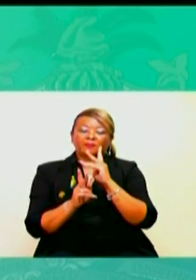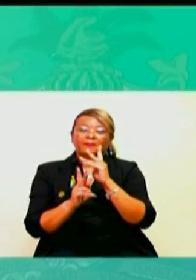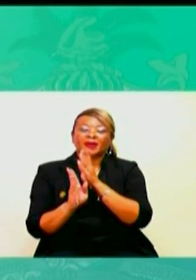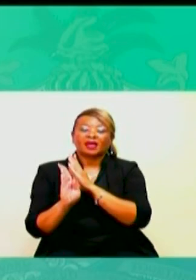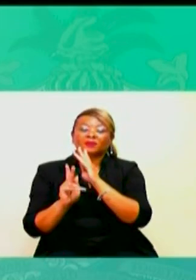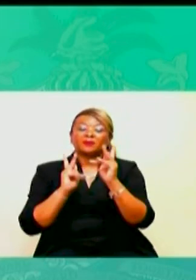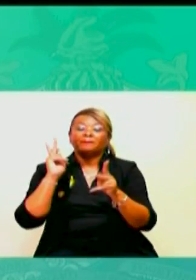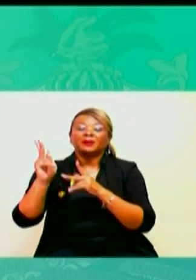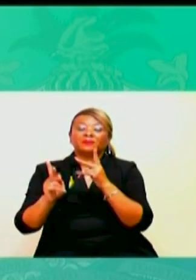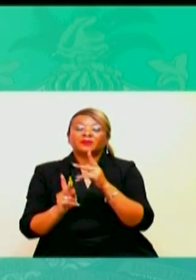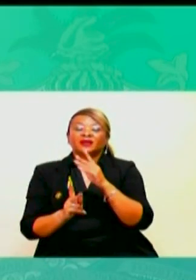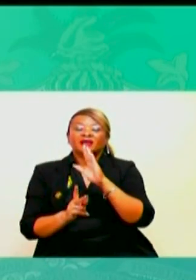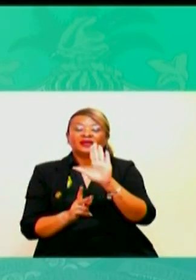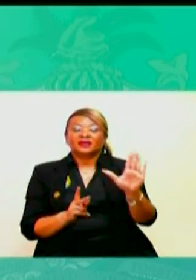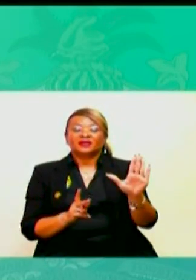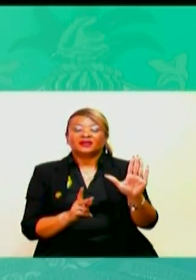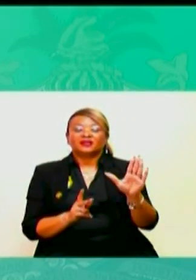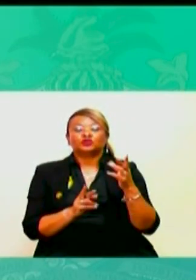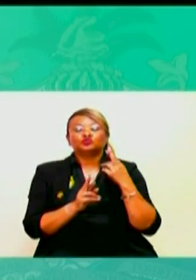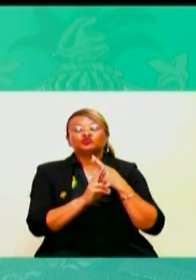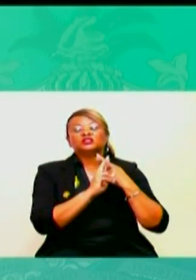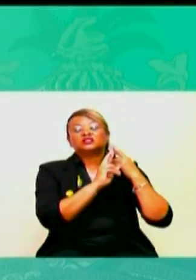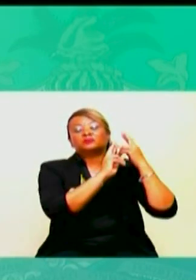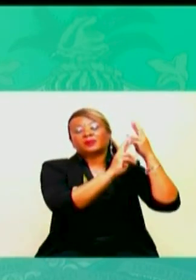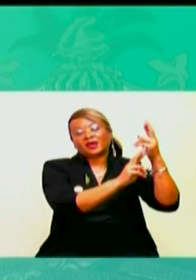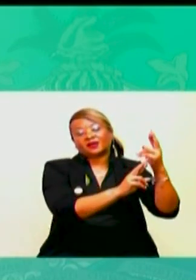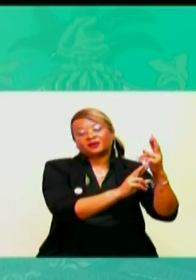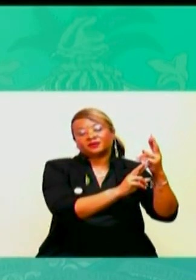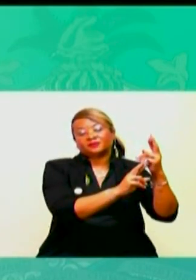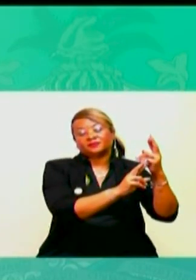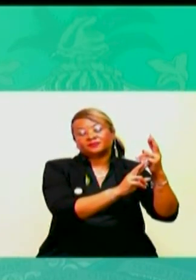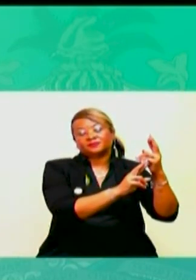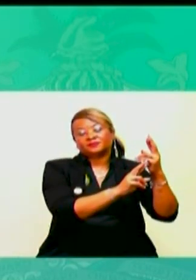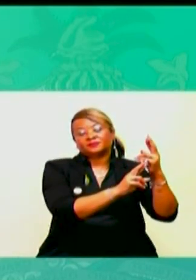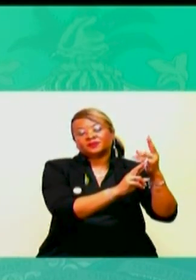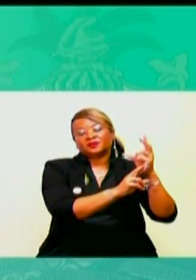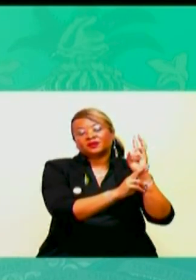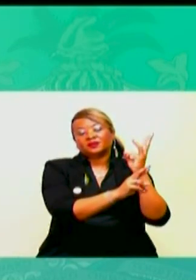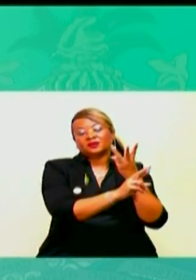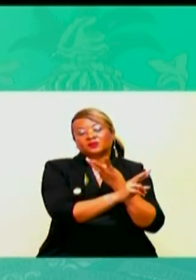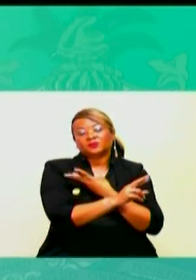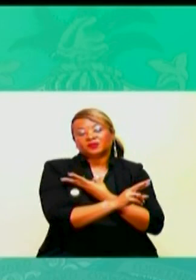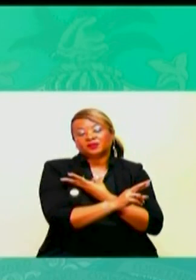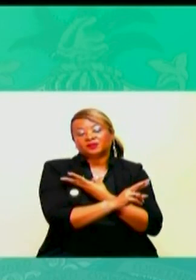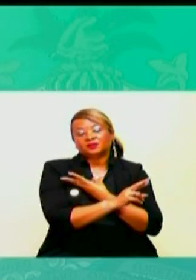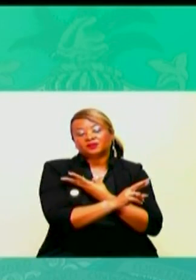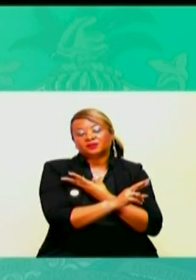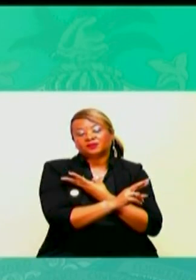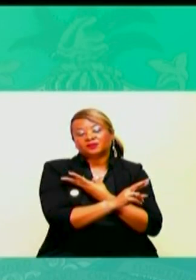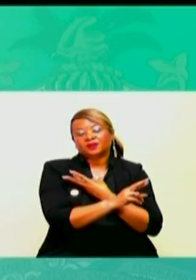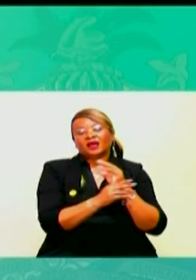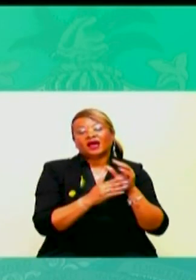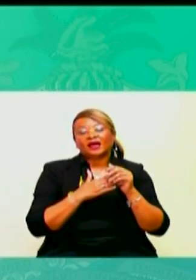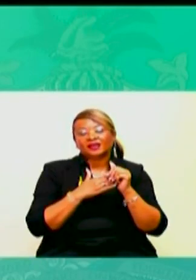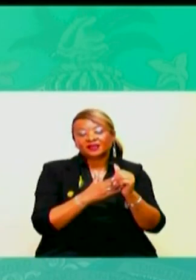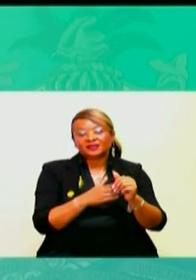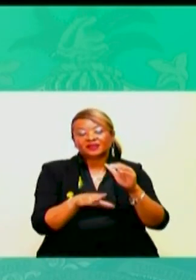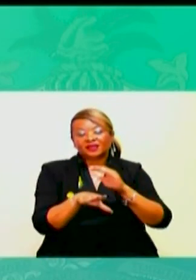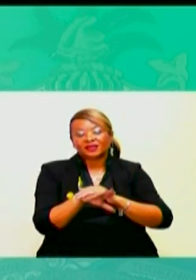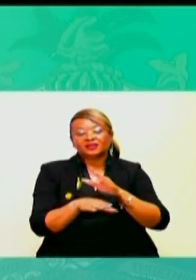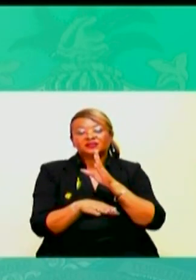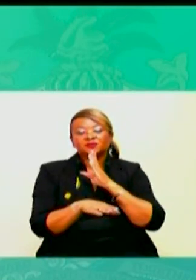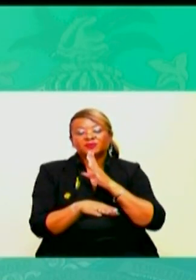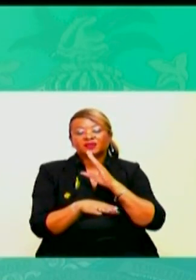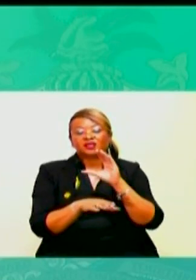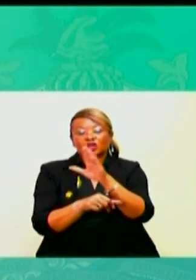people, his profound respect that we are leading the English-speaking